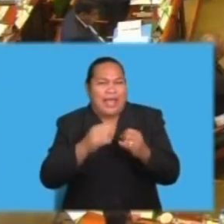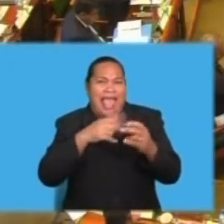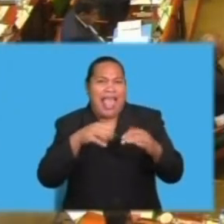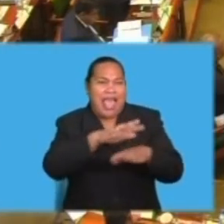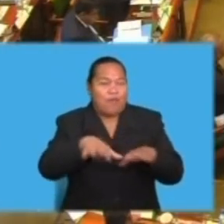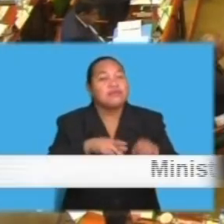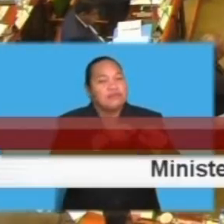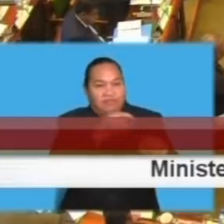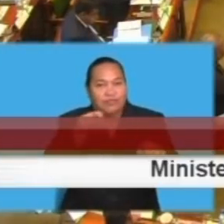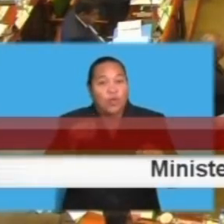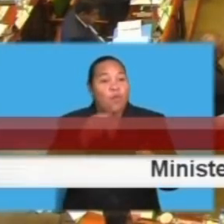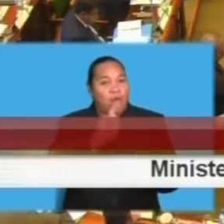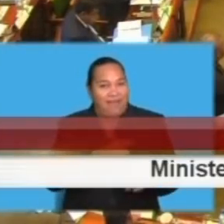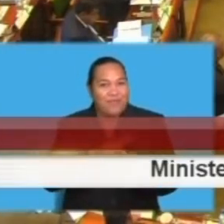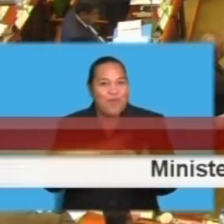effectiveness of the Ndorvata